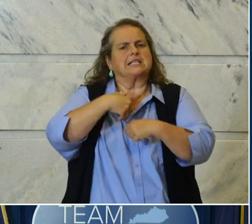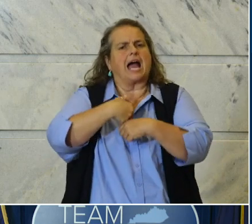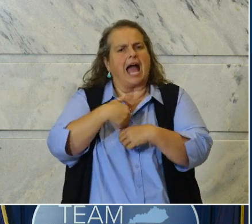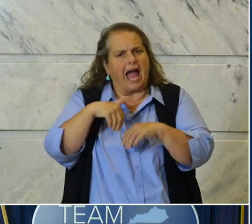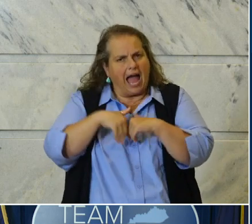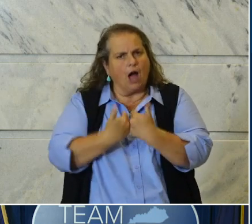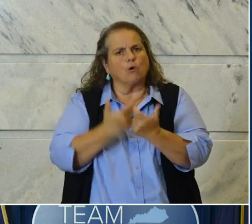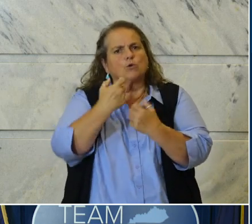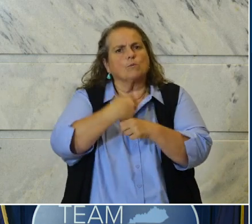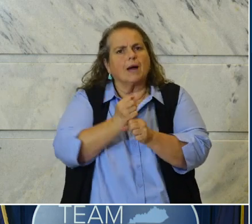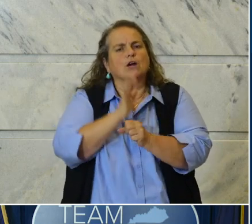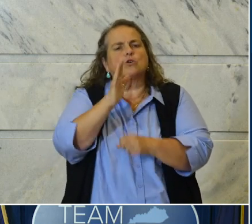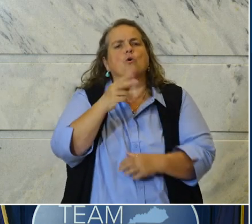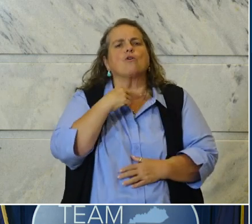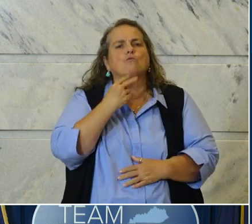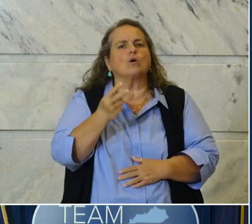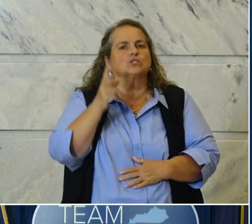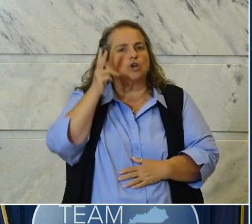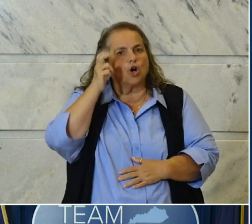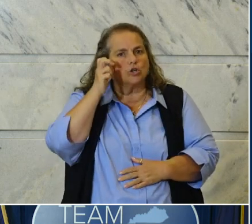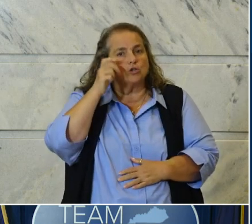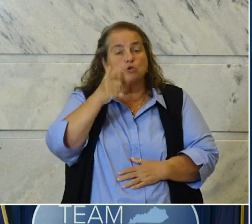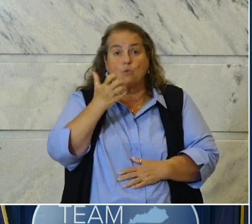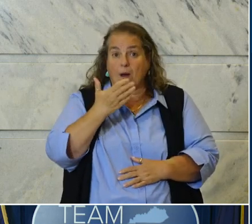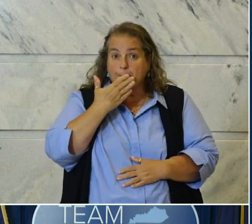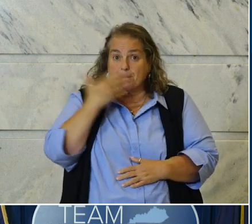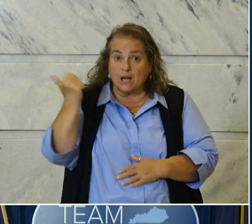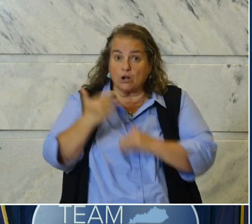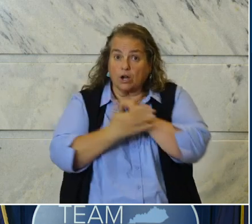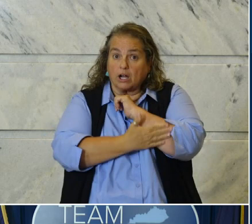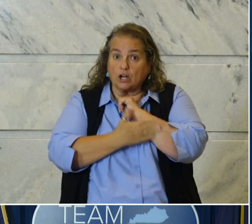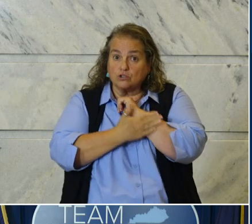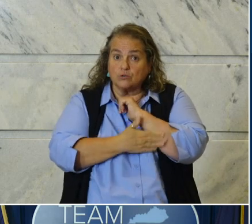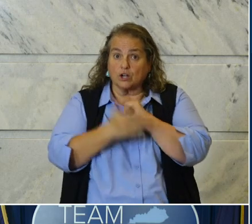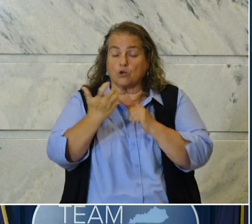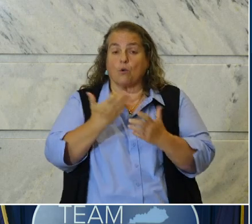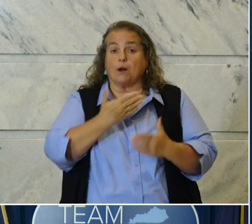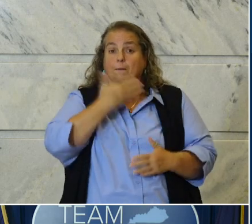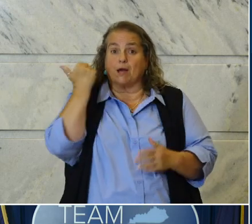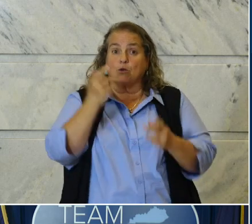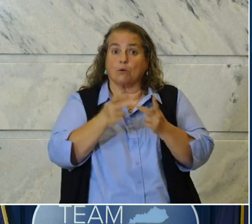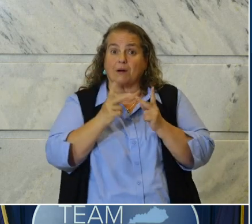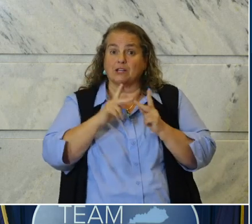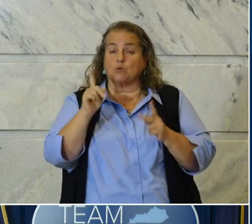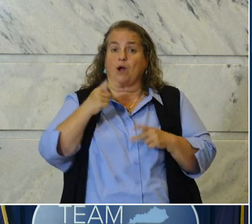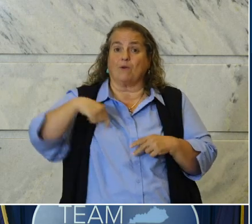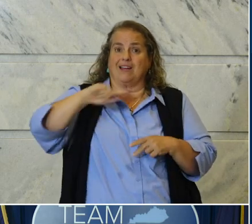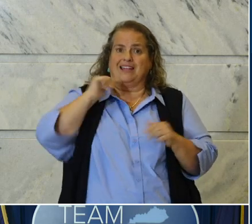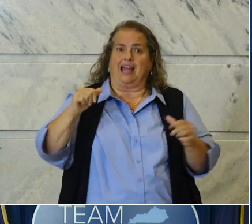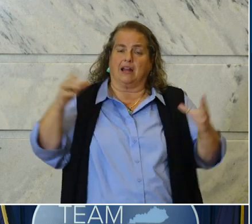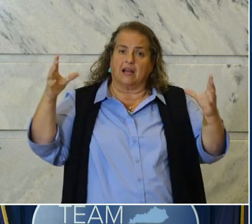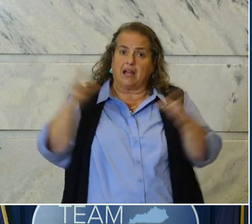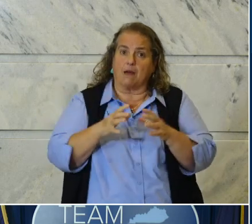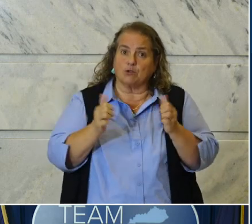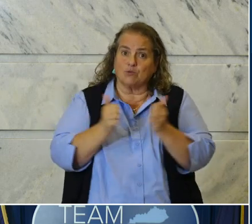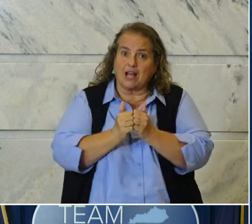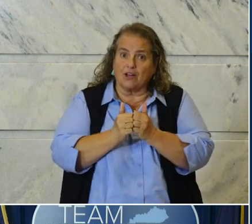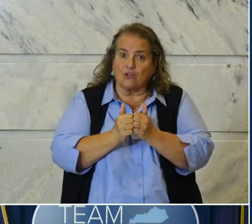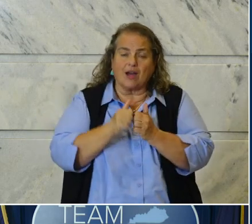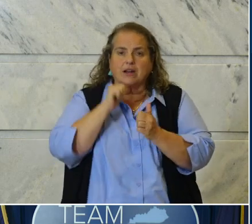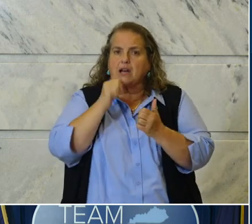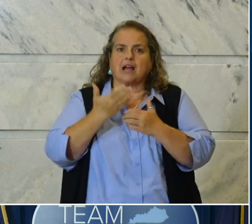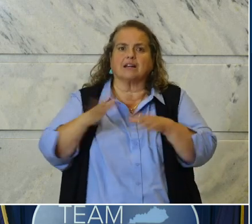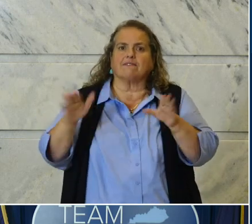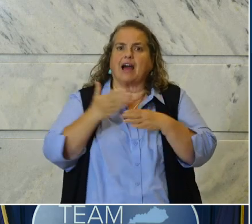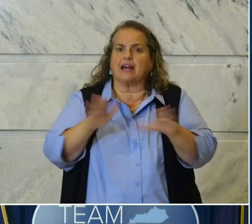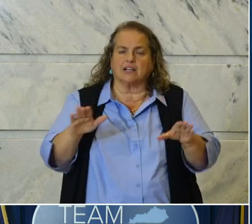voice heard. You want a better country where hopefully we can all come together and not be so divided. Your